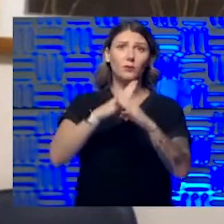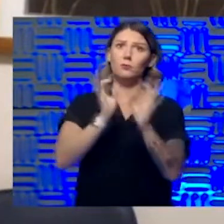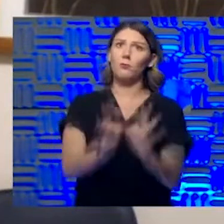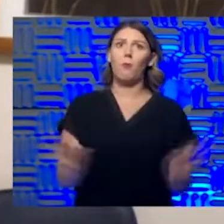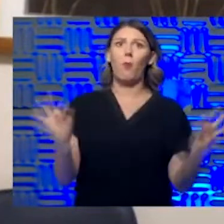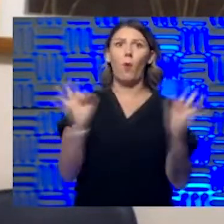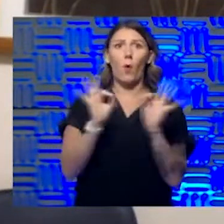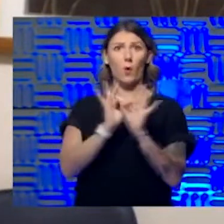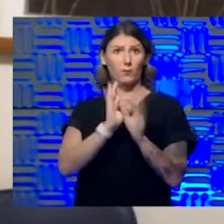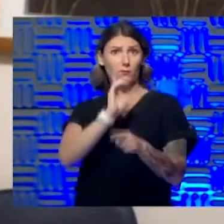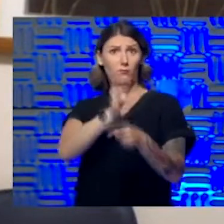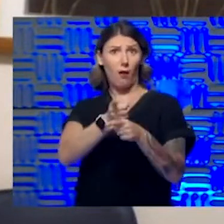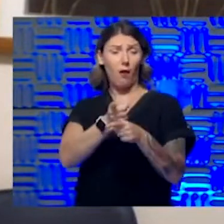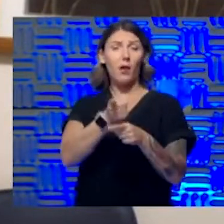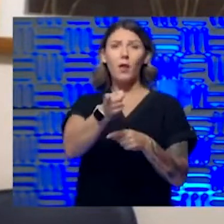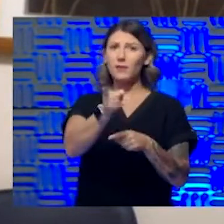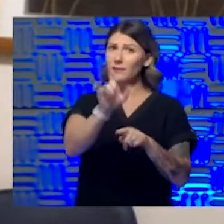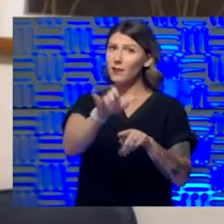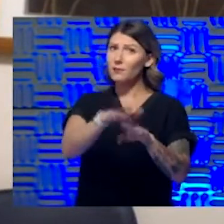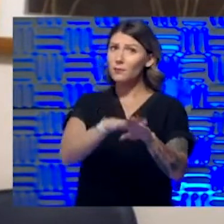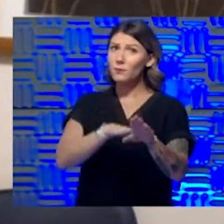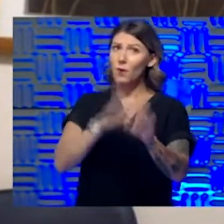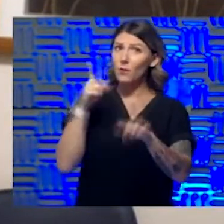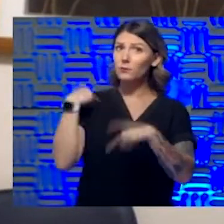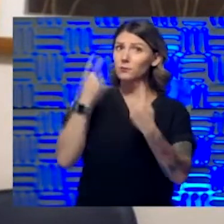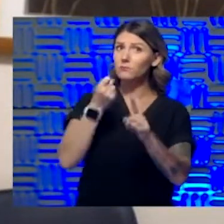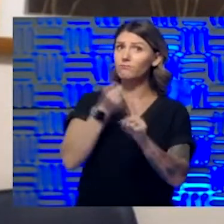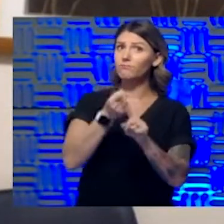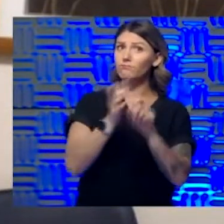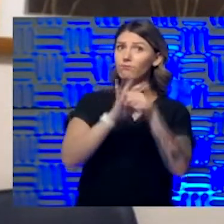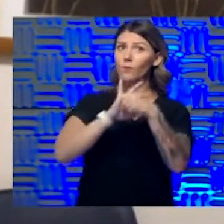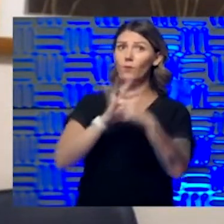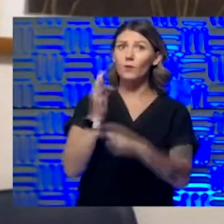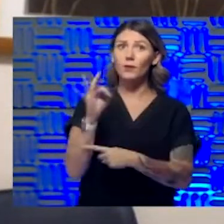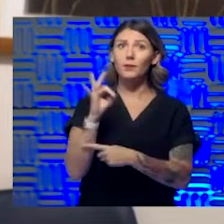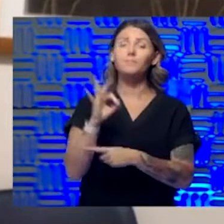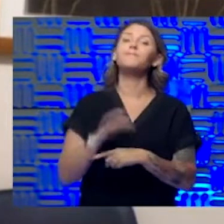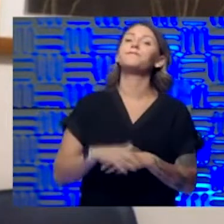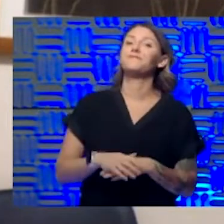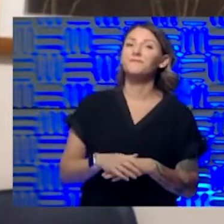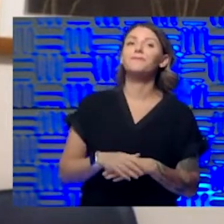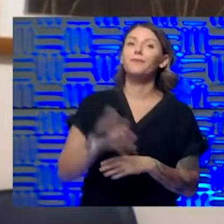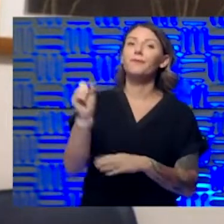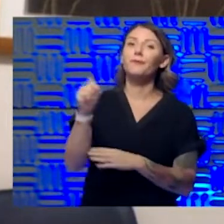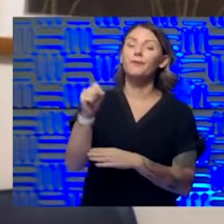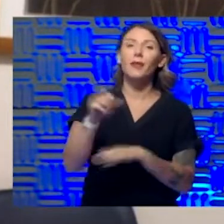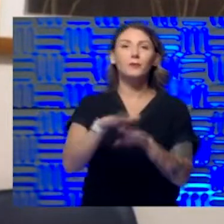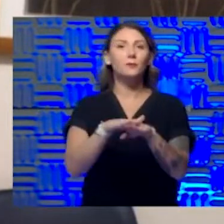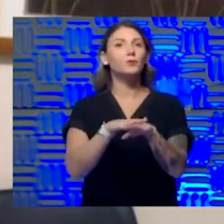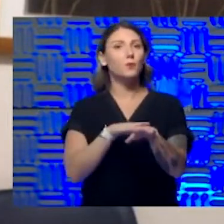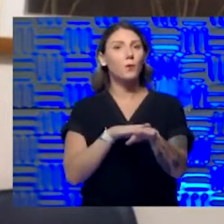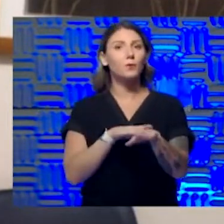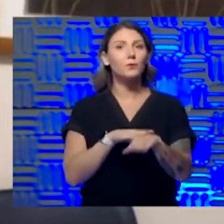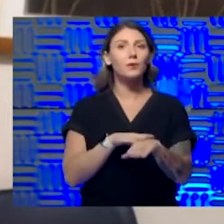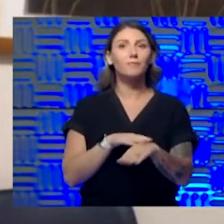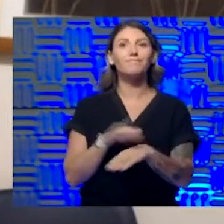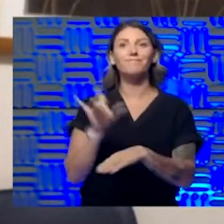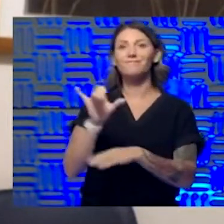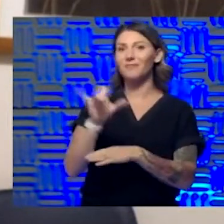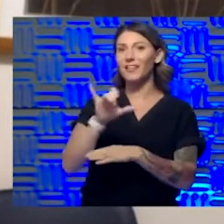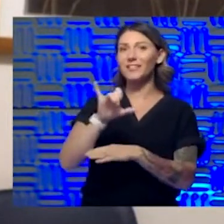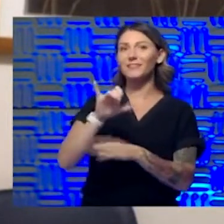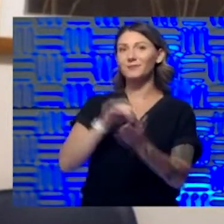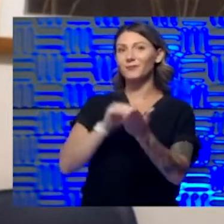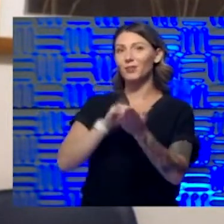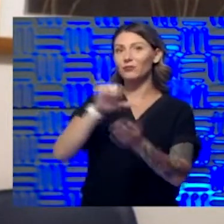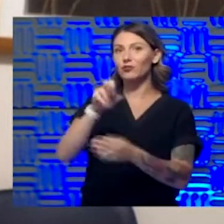about, has that slowed down from COVID-19? It has slowed down, and that's actually something that, as Dr. Jensen was just mentioning,